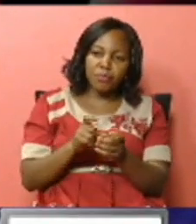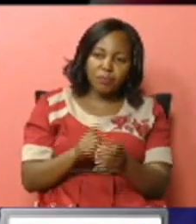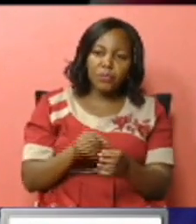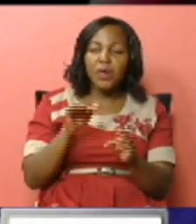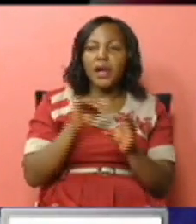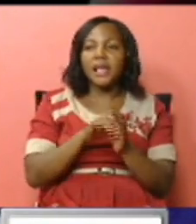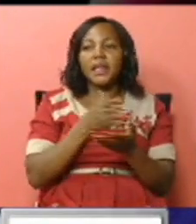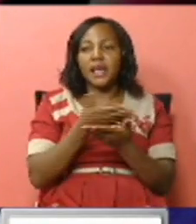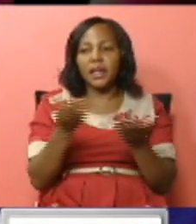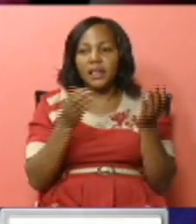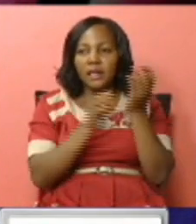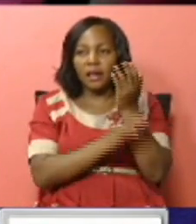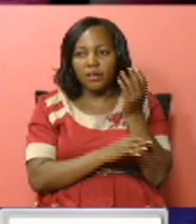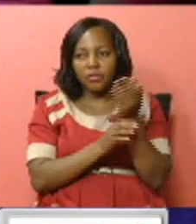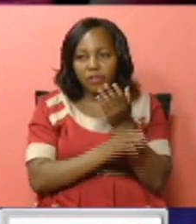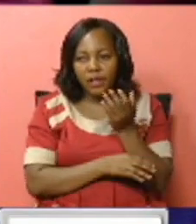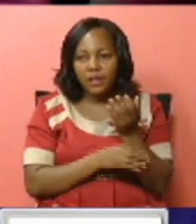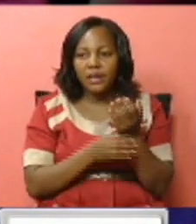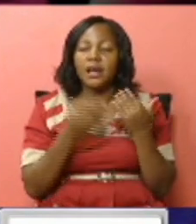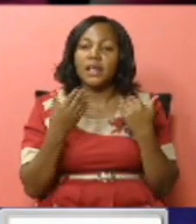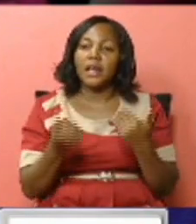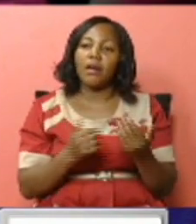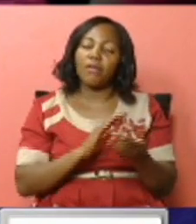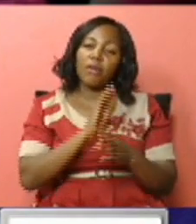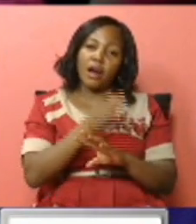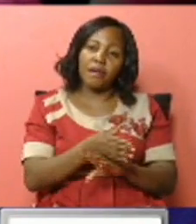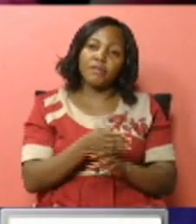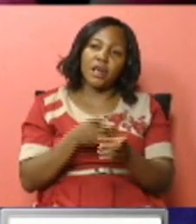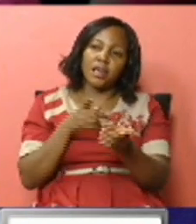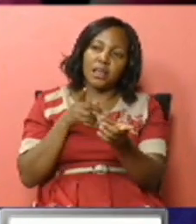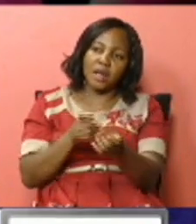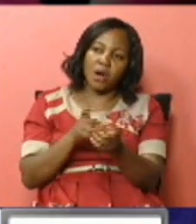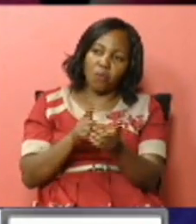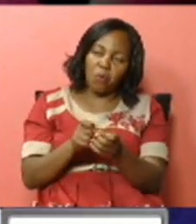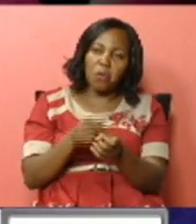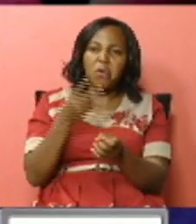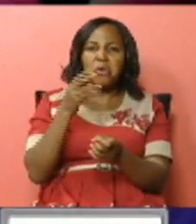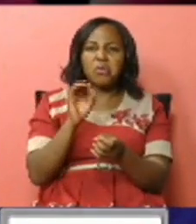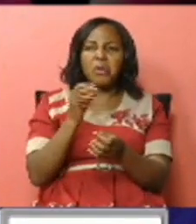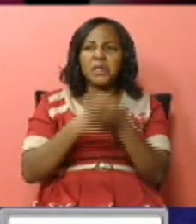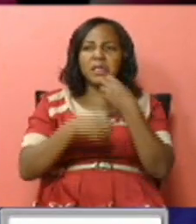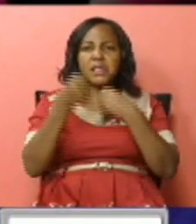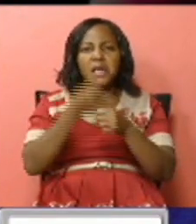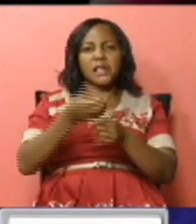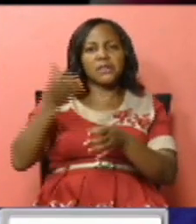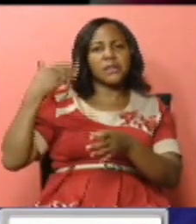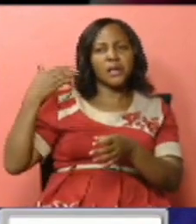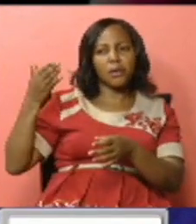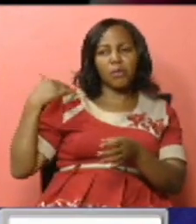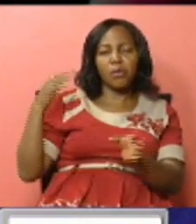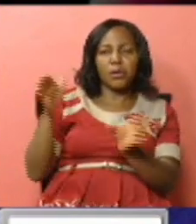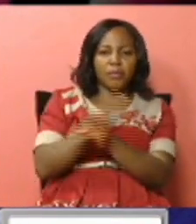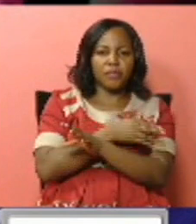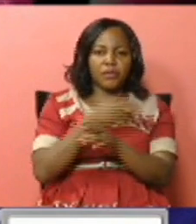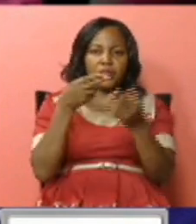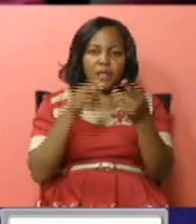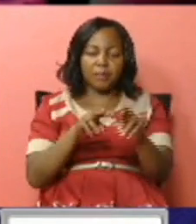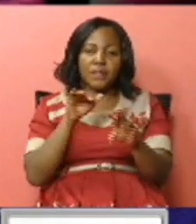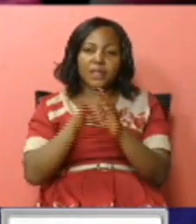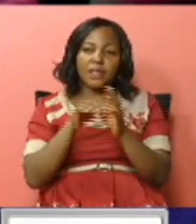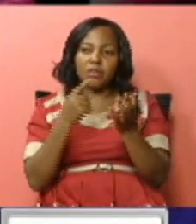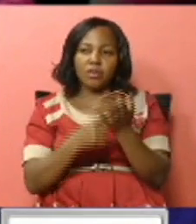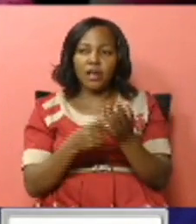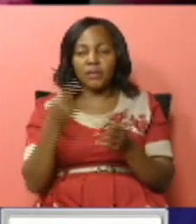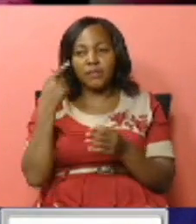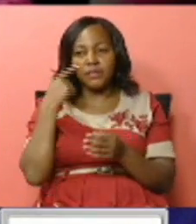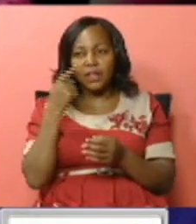not just Uganda. Now, after the war, which is really a decade back since it happened in Uganda, we have